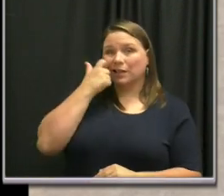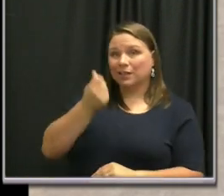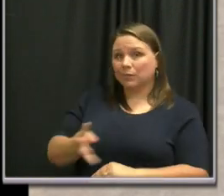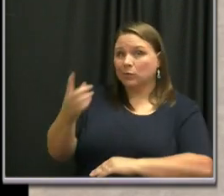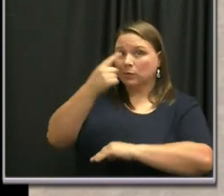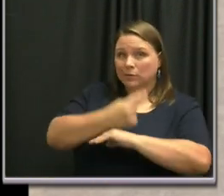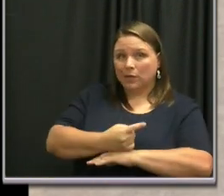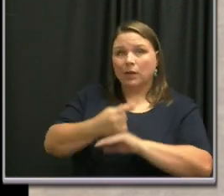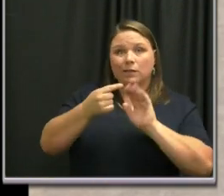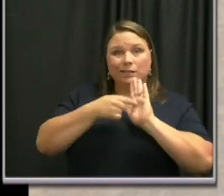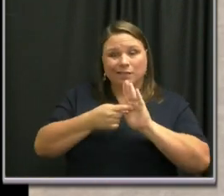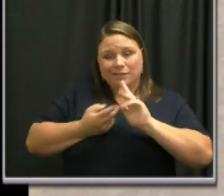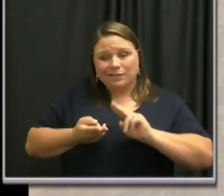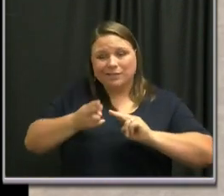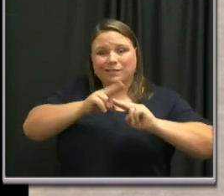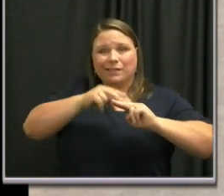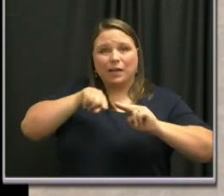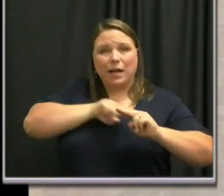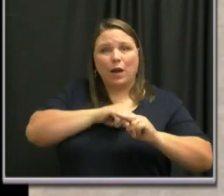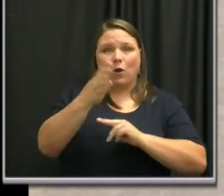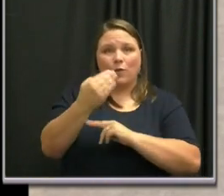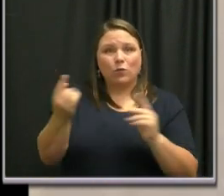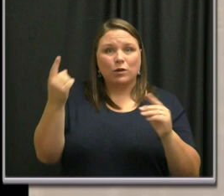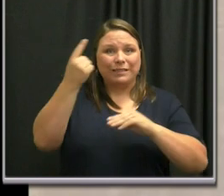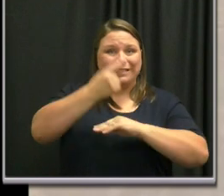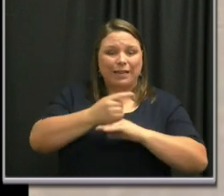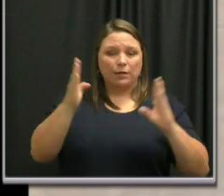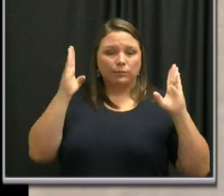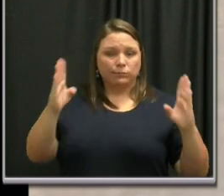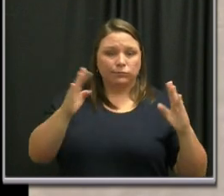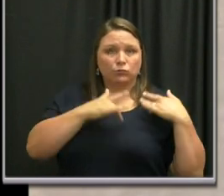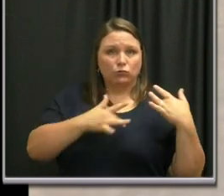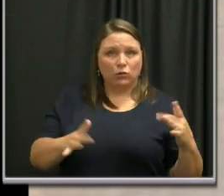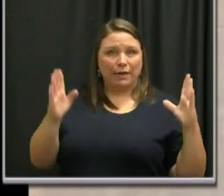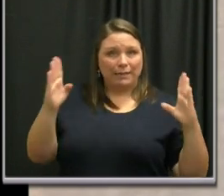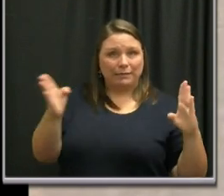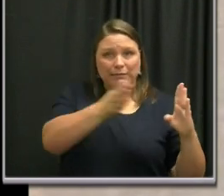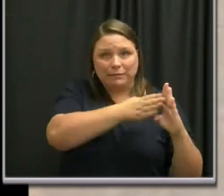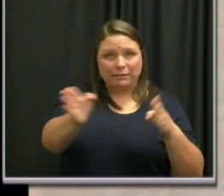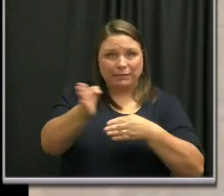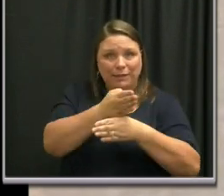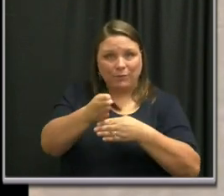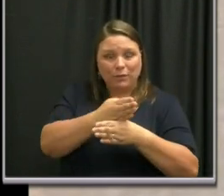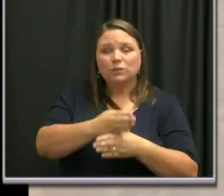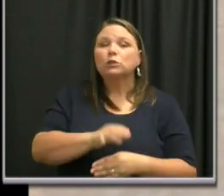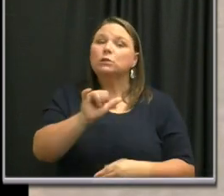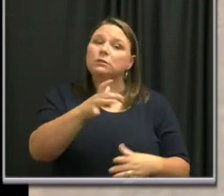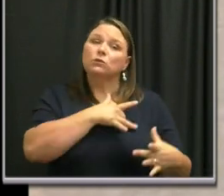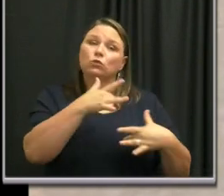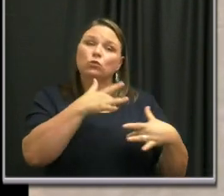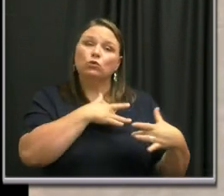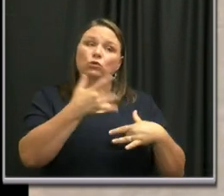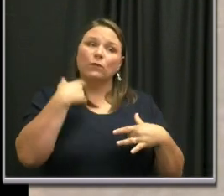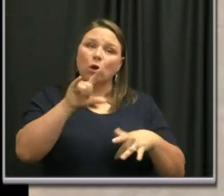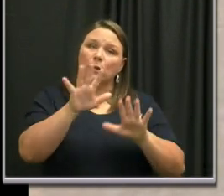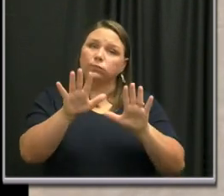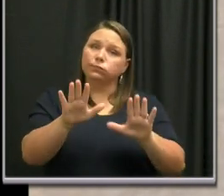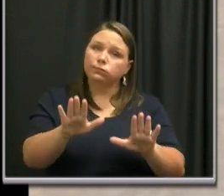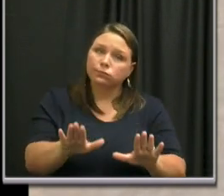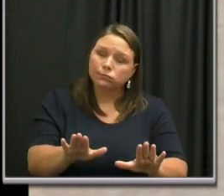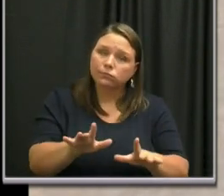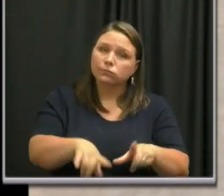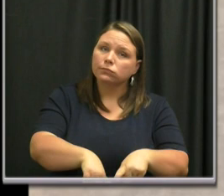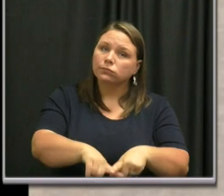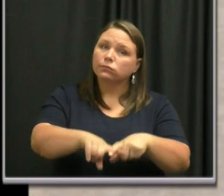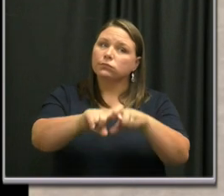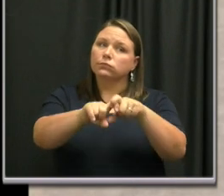did result in a slight increase in our 14-day rolling average trend. Now, it is concerning enough for us to slow down and